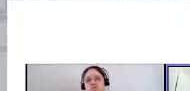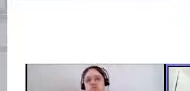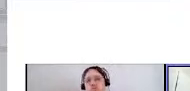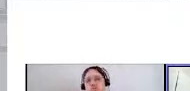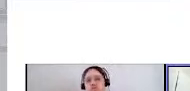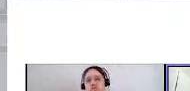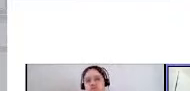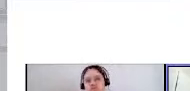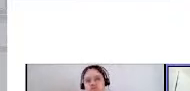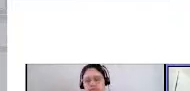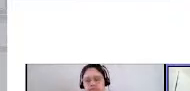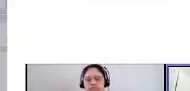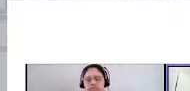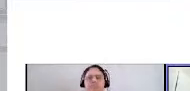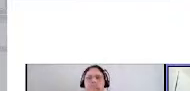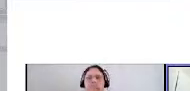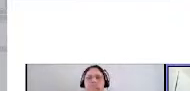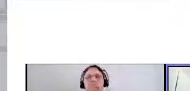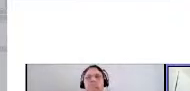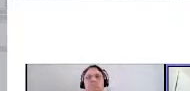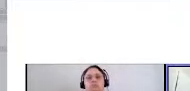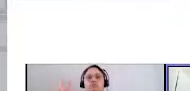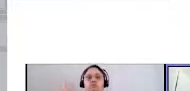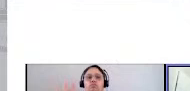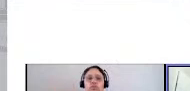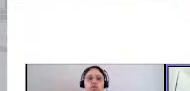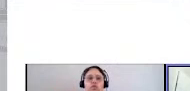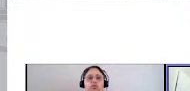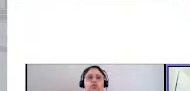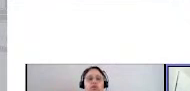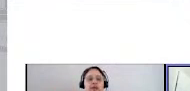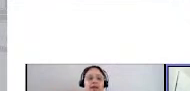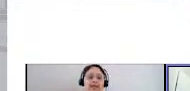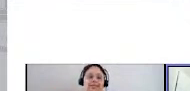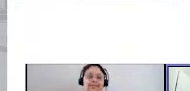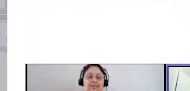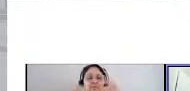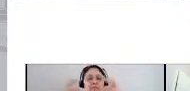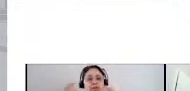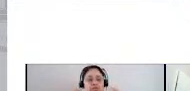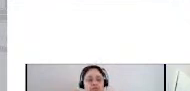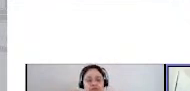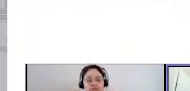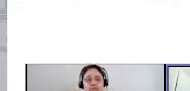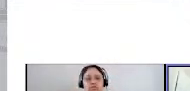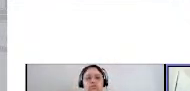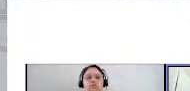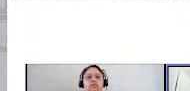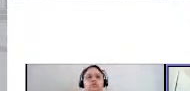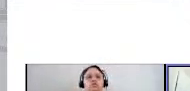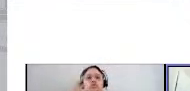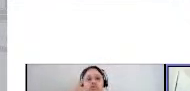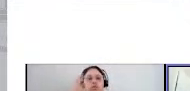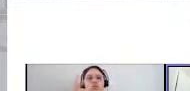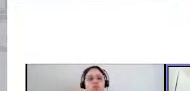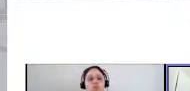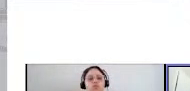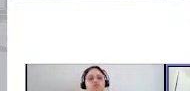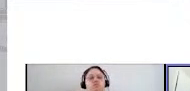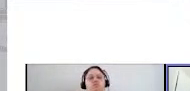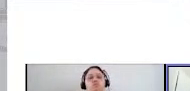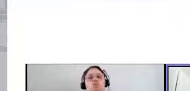municipalities. Program three, asset management. You will see for